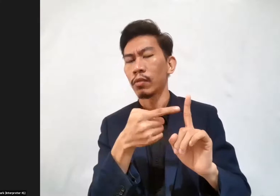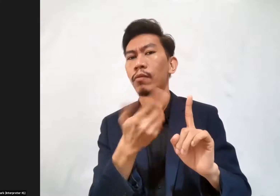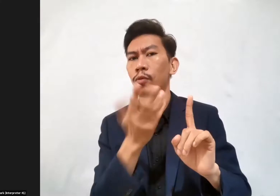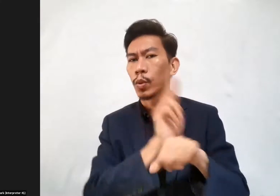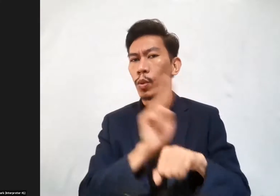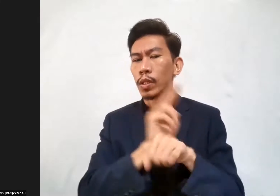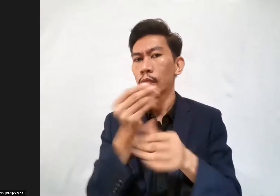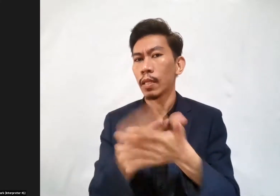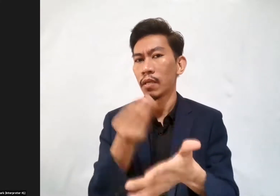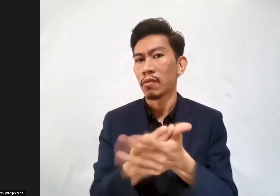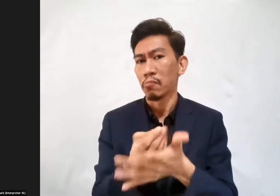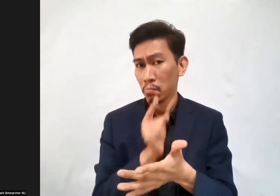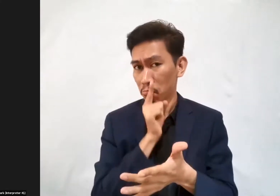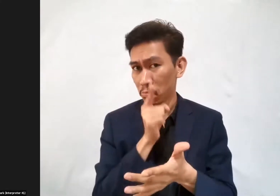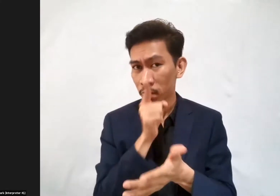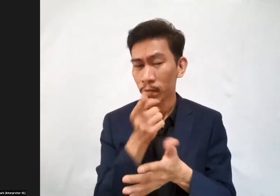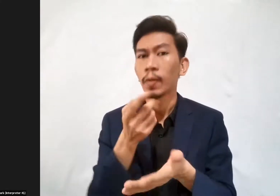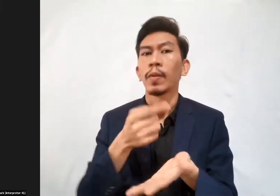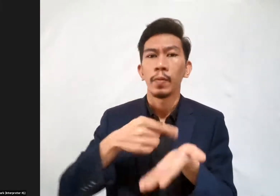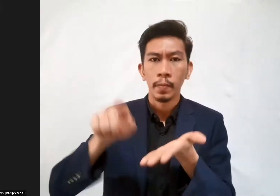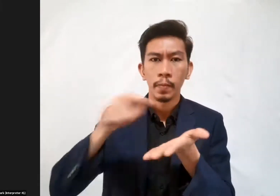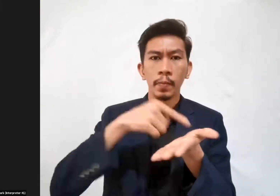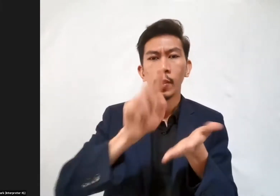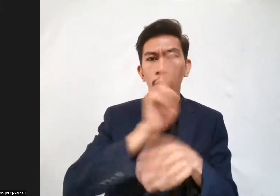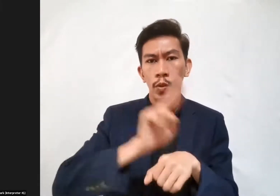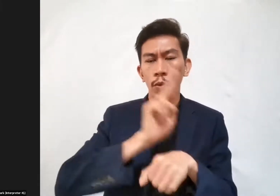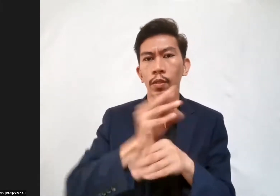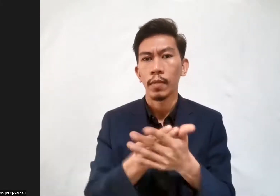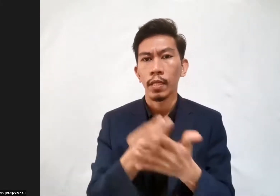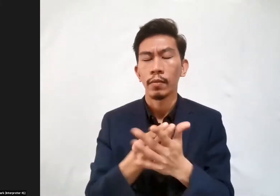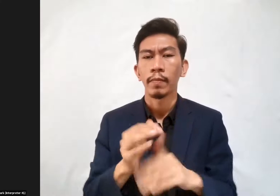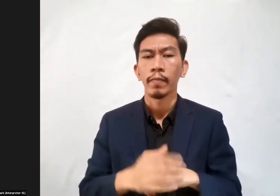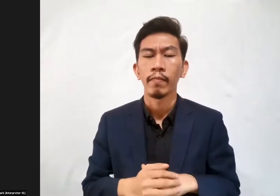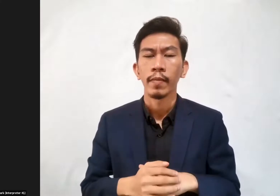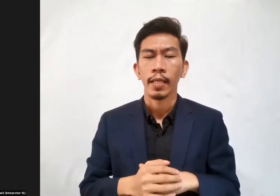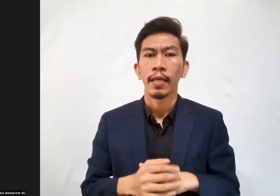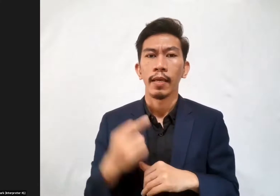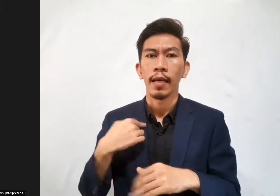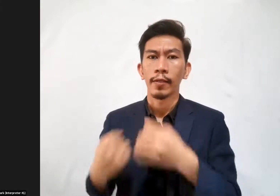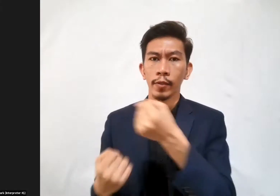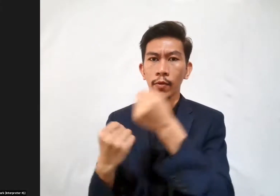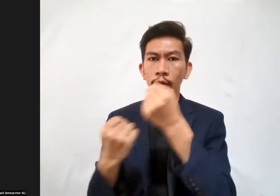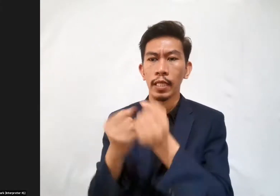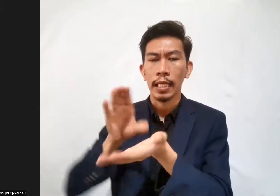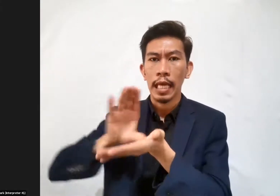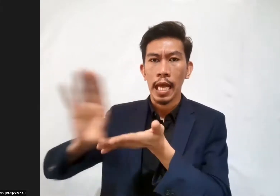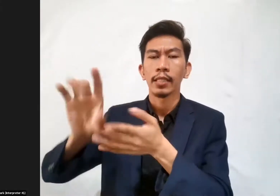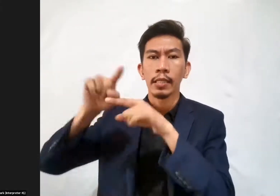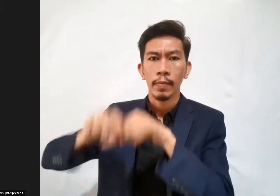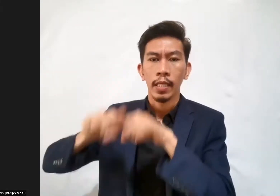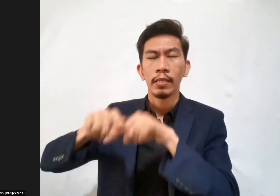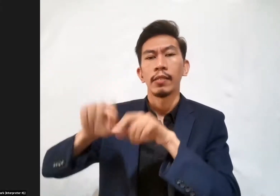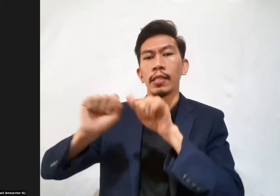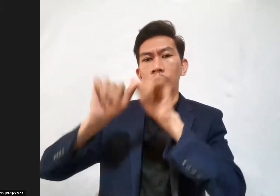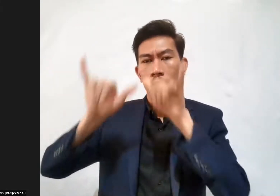using the money, if they're really spending it. I support the cash-based system of budgeting,